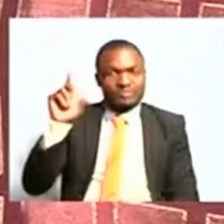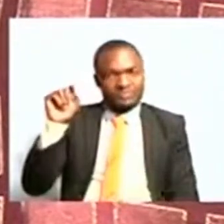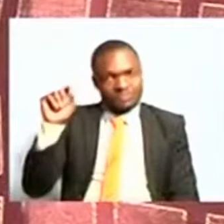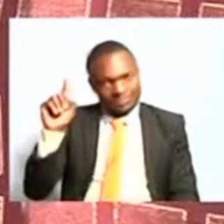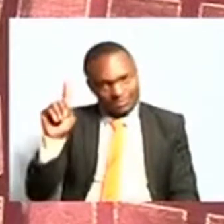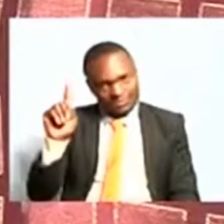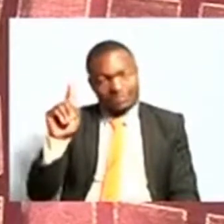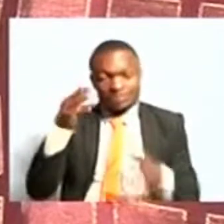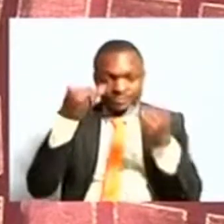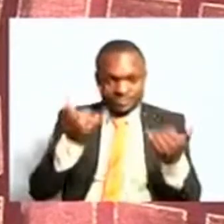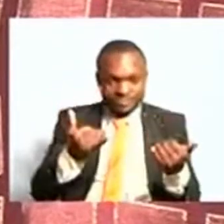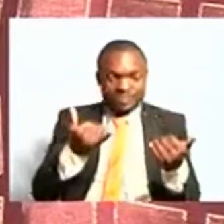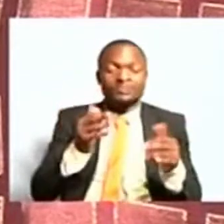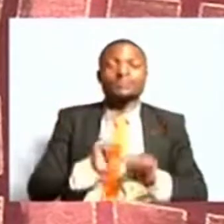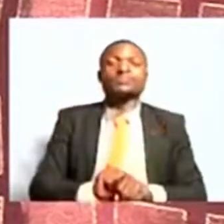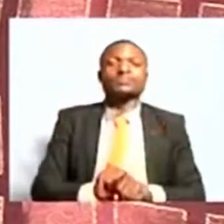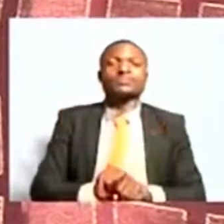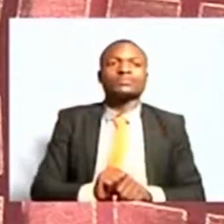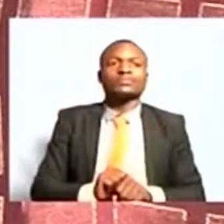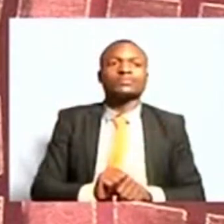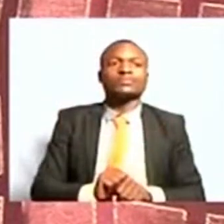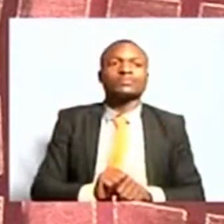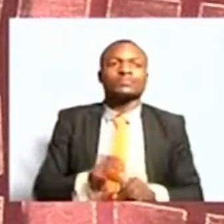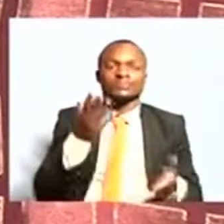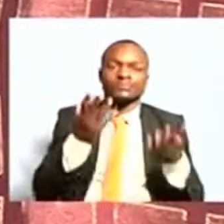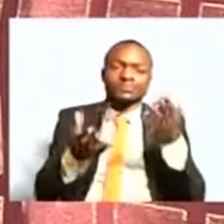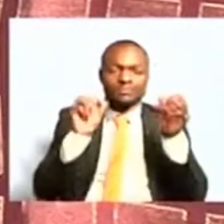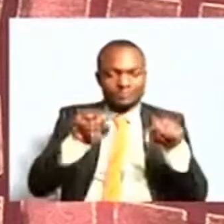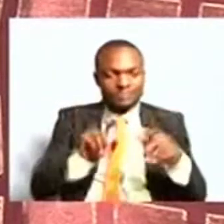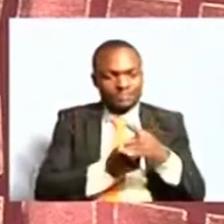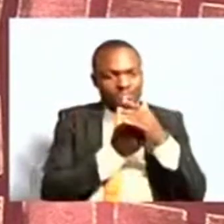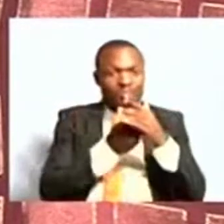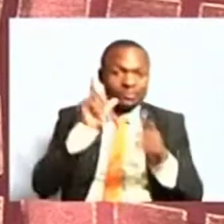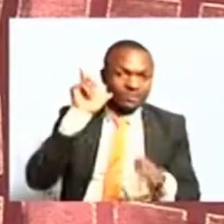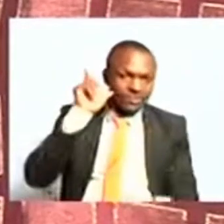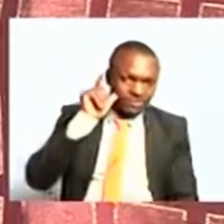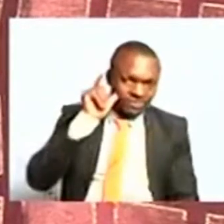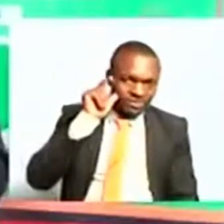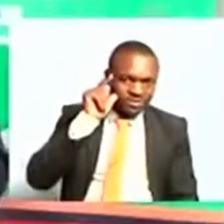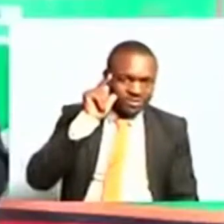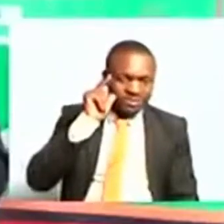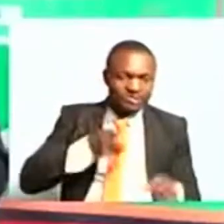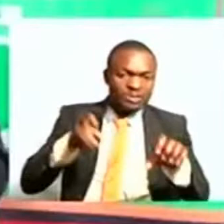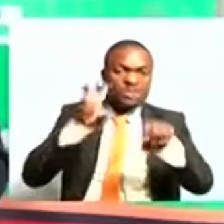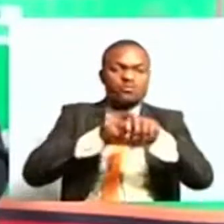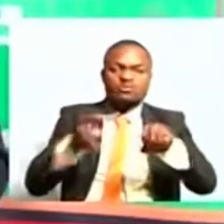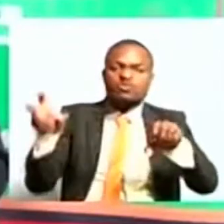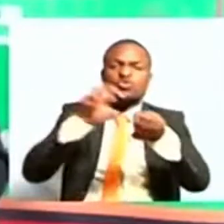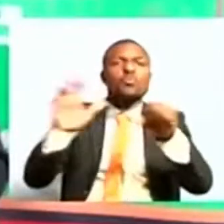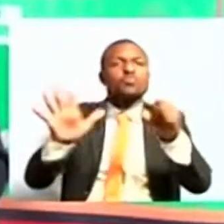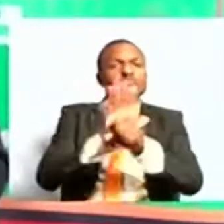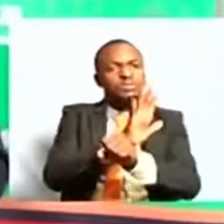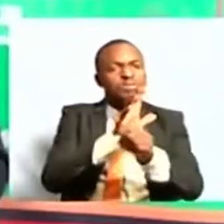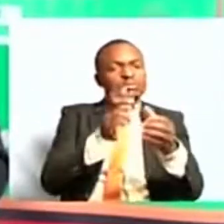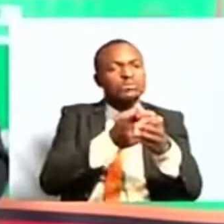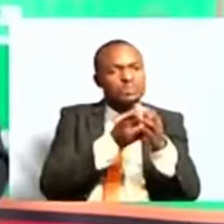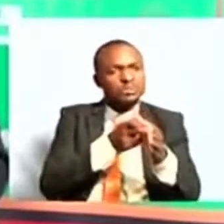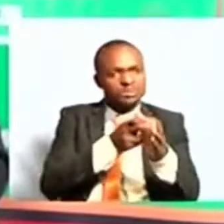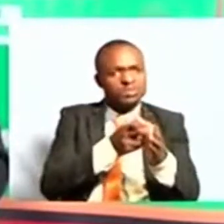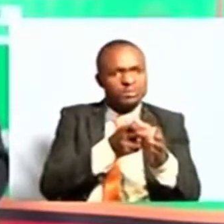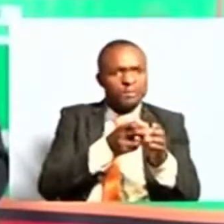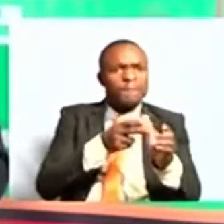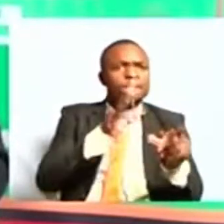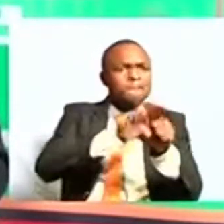2021. So now going to the maybe we start with the Lundazi overloaded truck being pursued by the